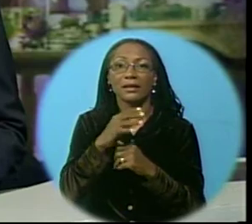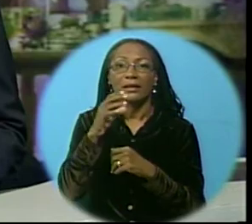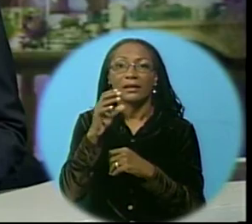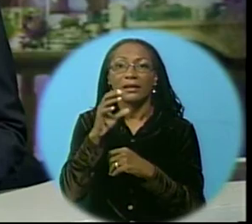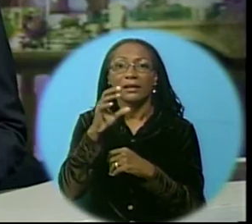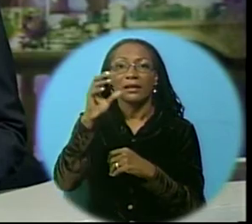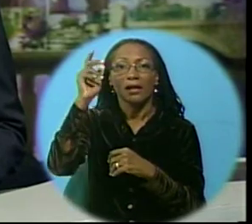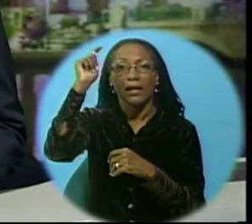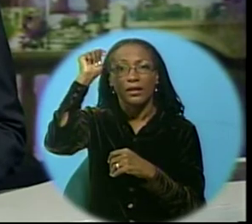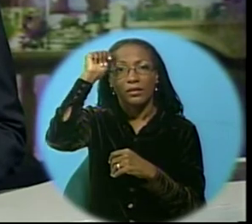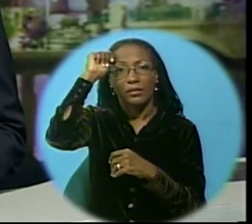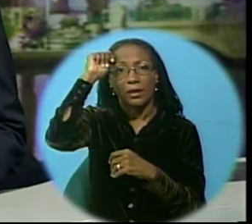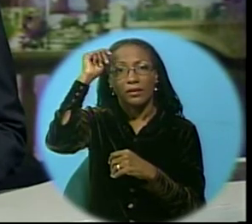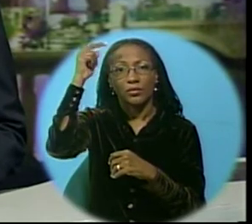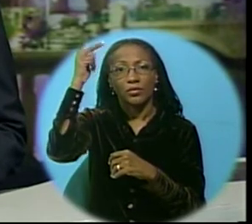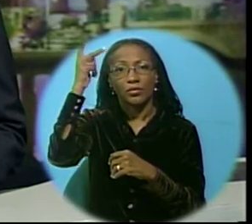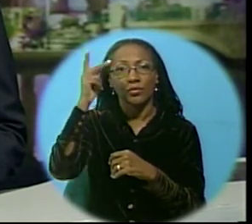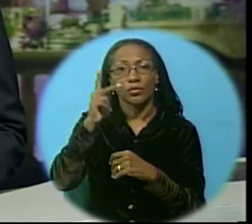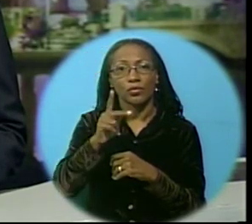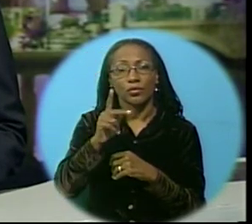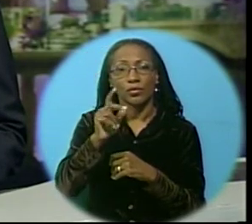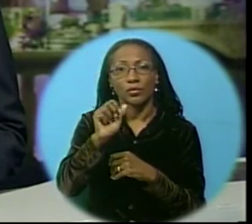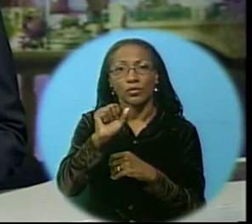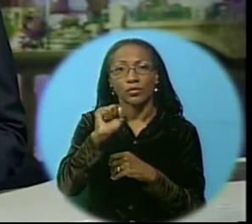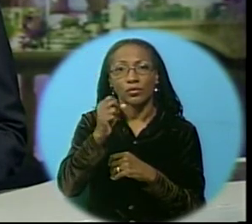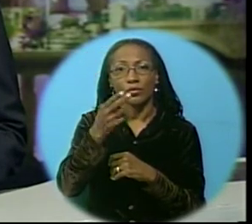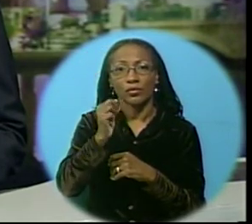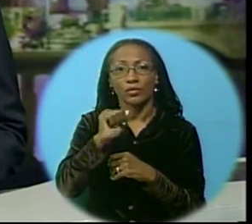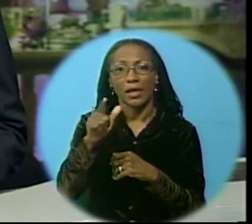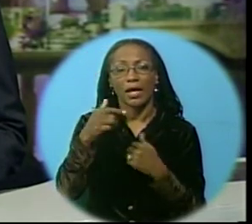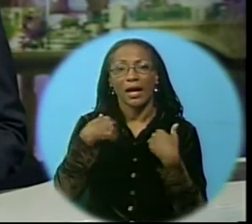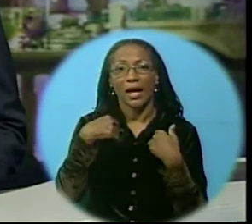Spinner Thurandu Kushal claimed 5 for 73.